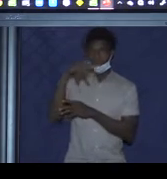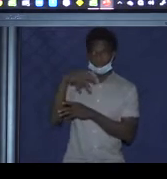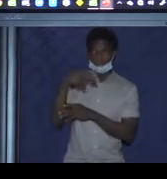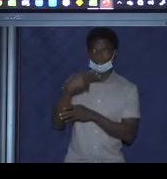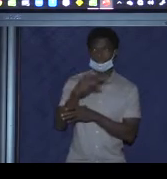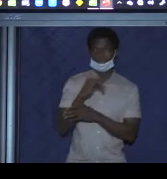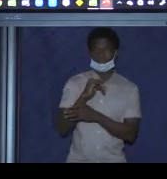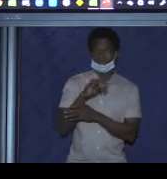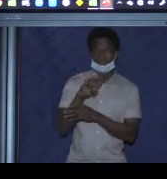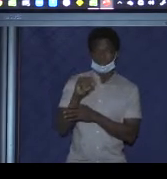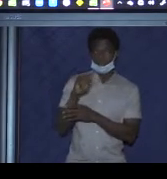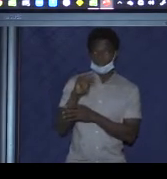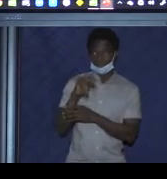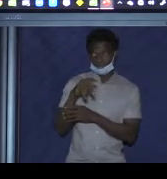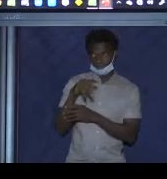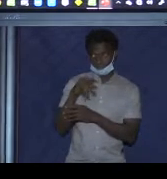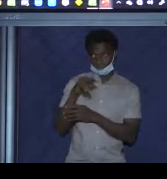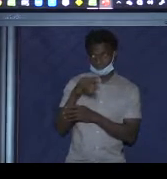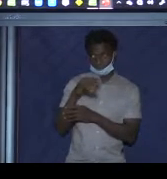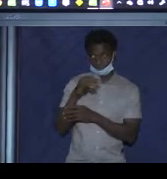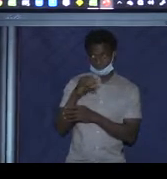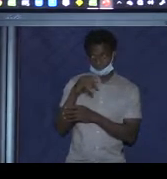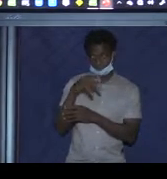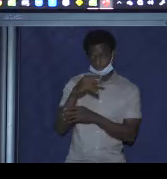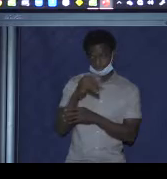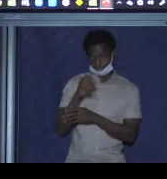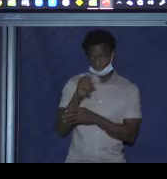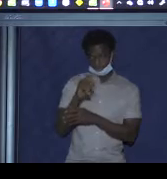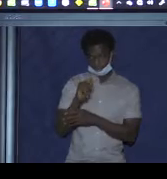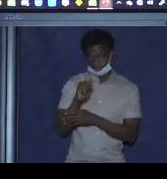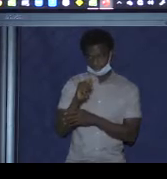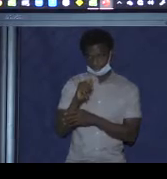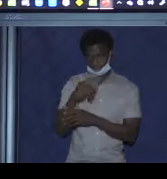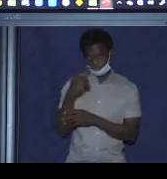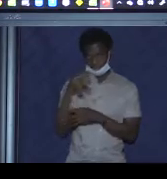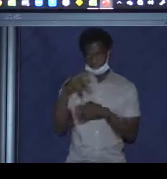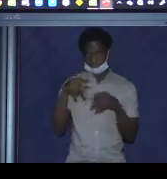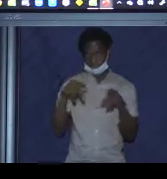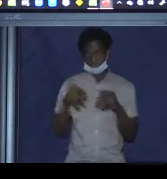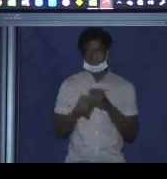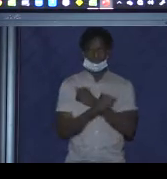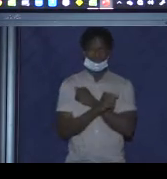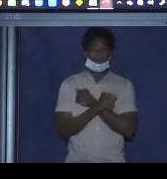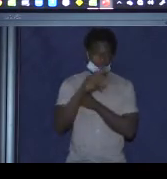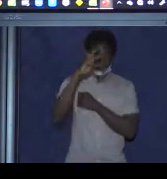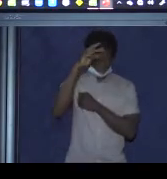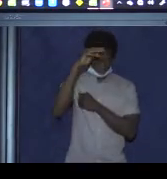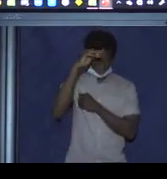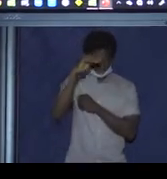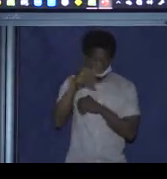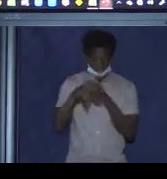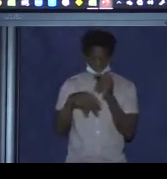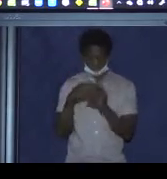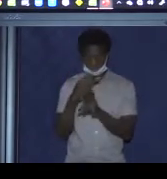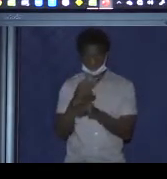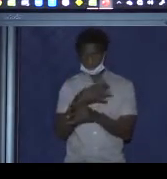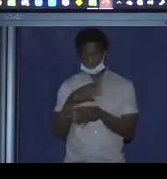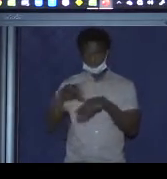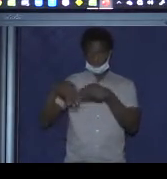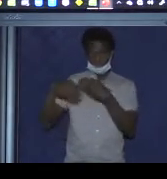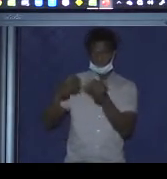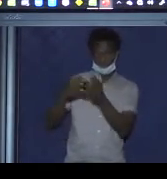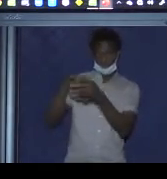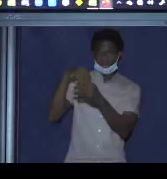a philanthropist. The person is known as a philanthropist. The person loves mankind, serves